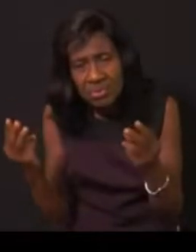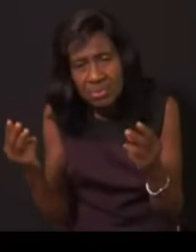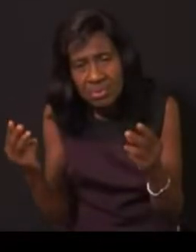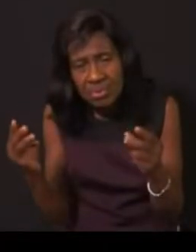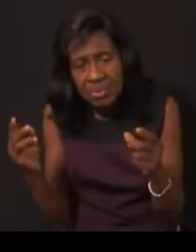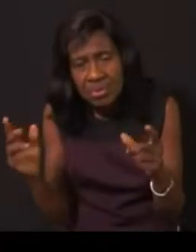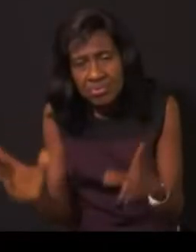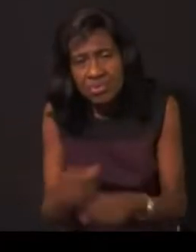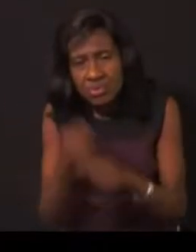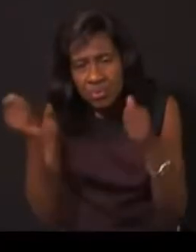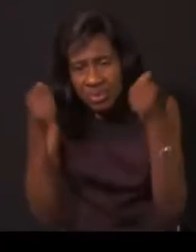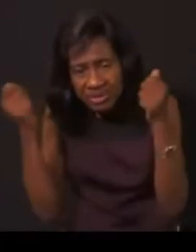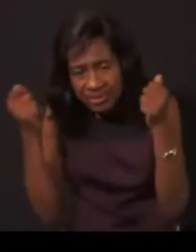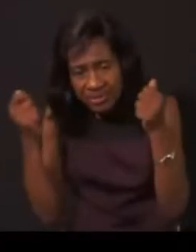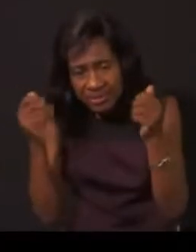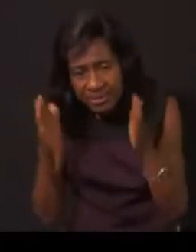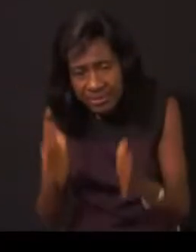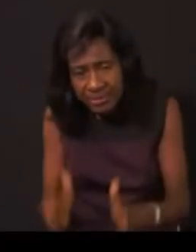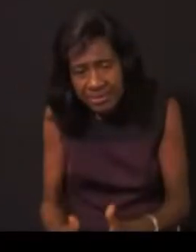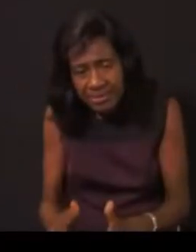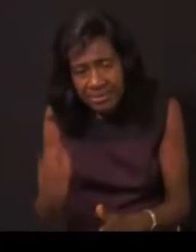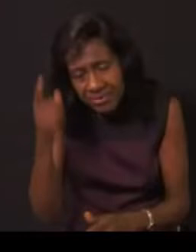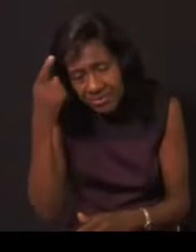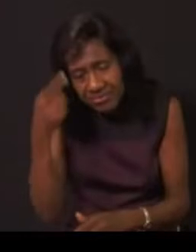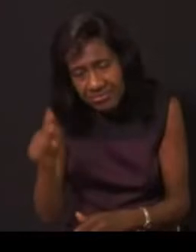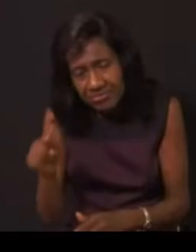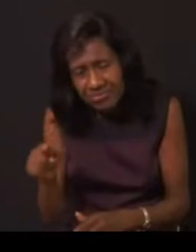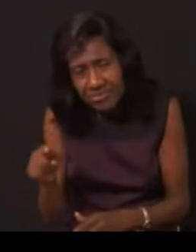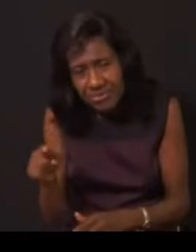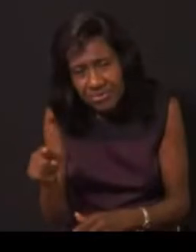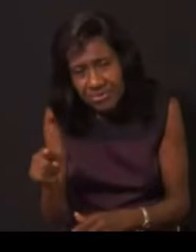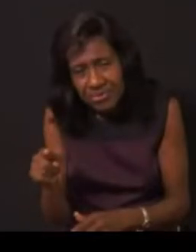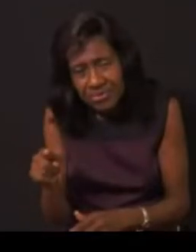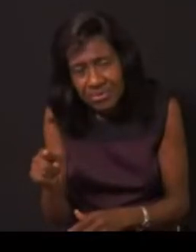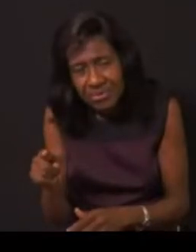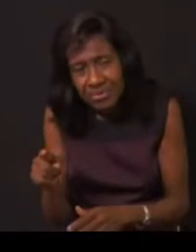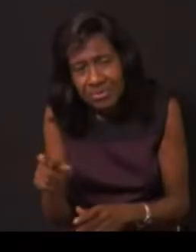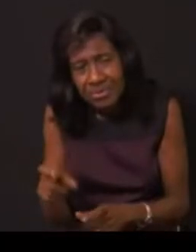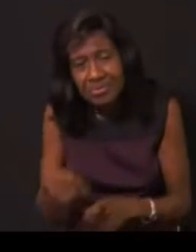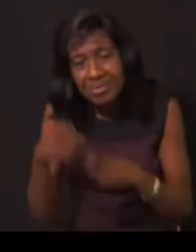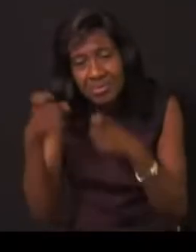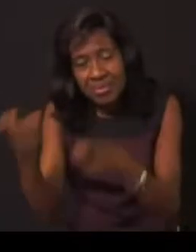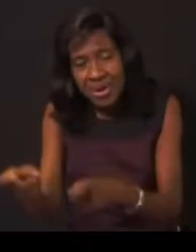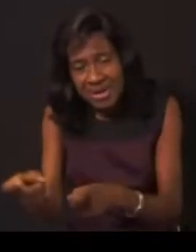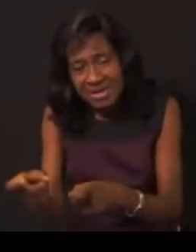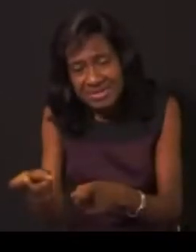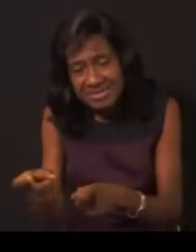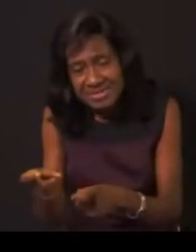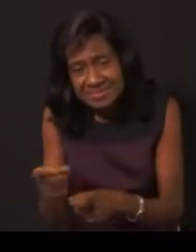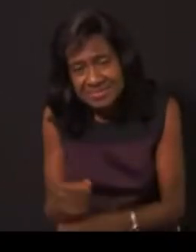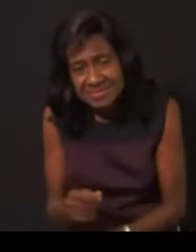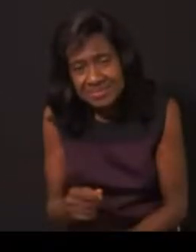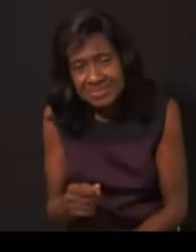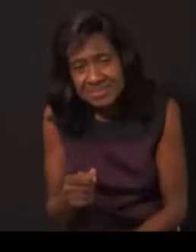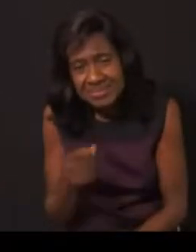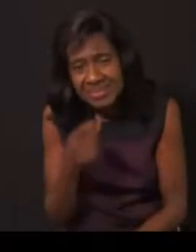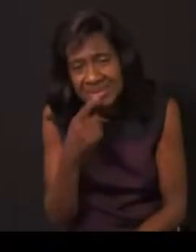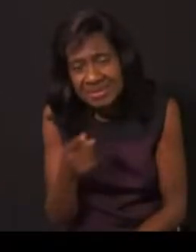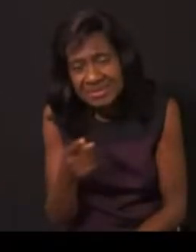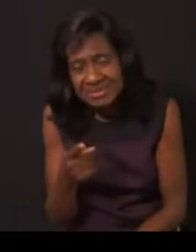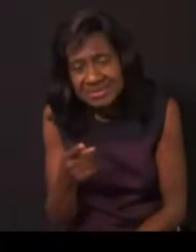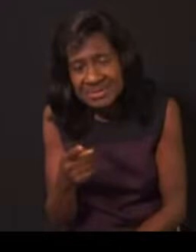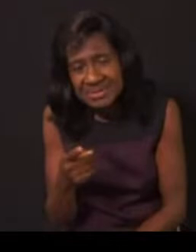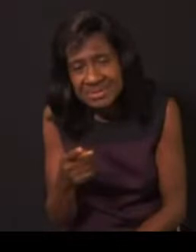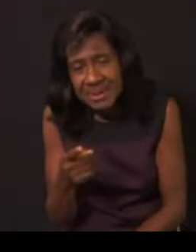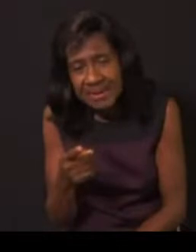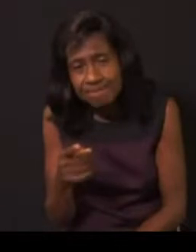Unless anybody else knows, I don't know. Yeah, it has nothing to do with government. Offhand, that is being operated, as you know, as